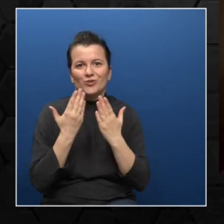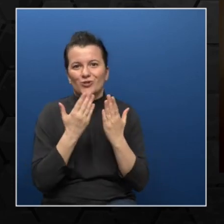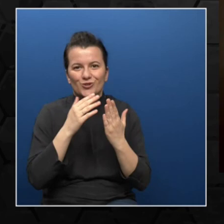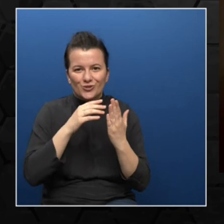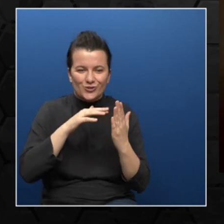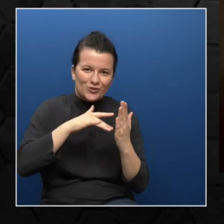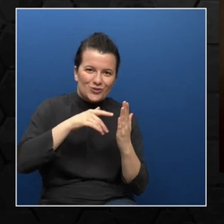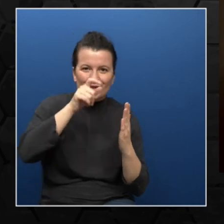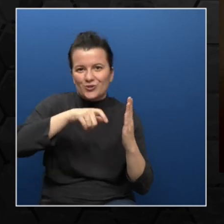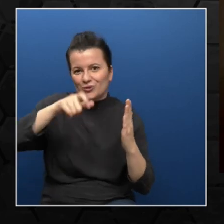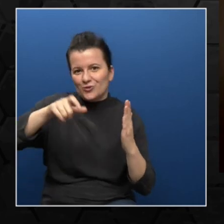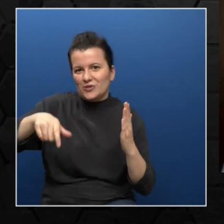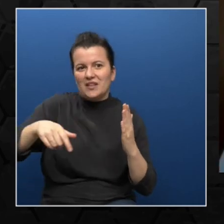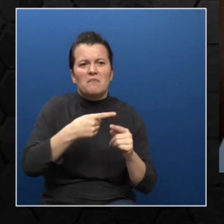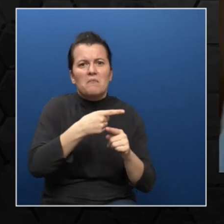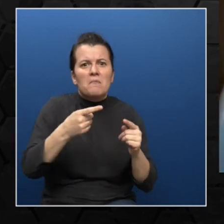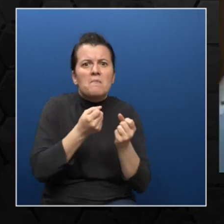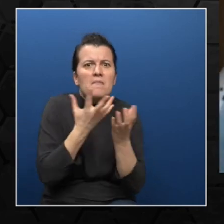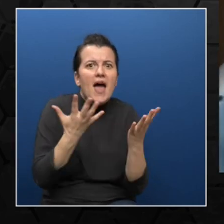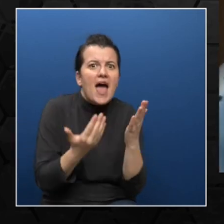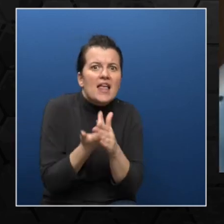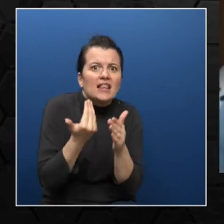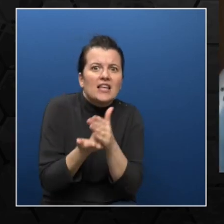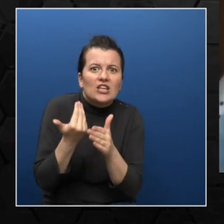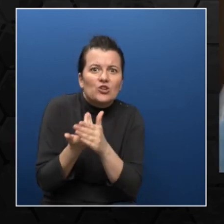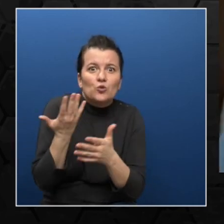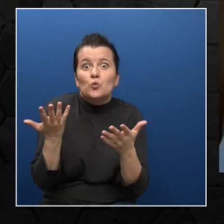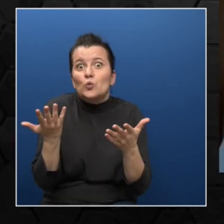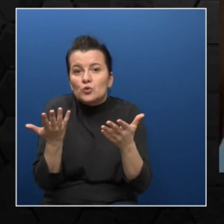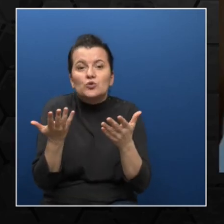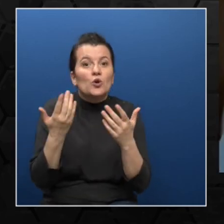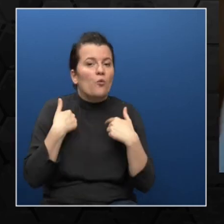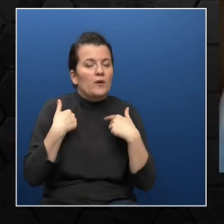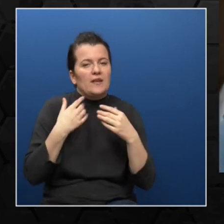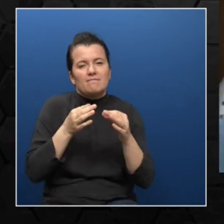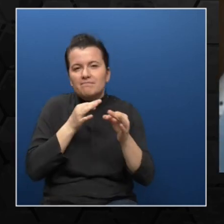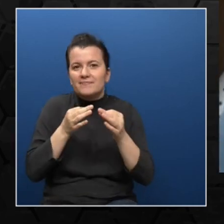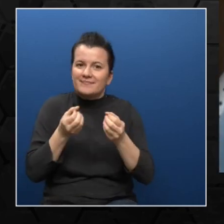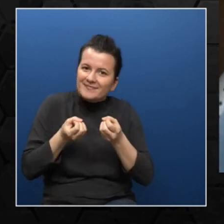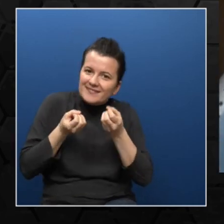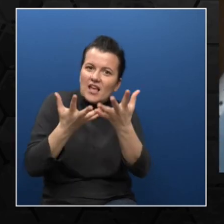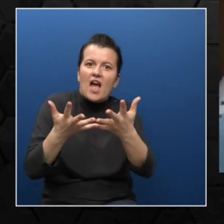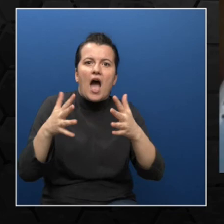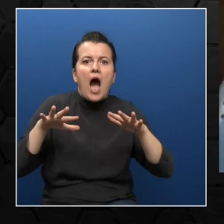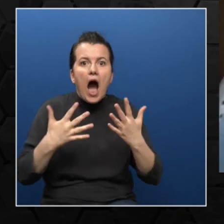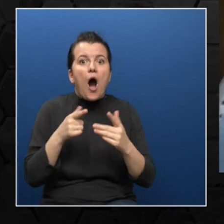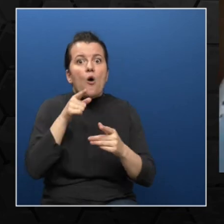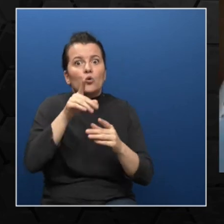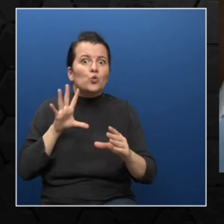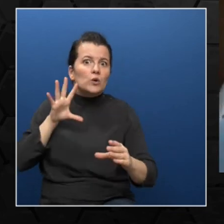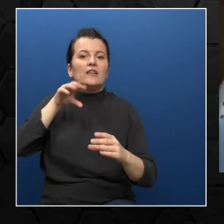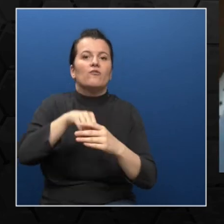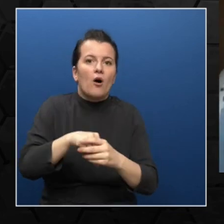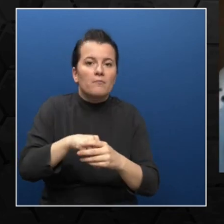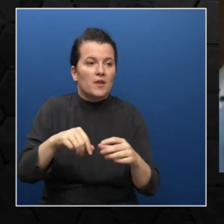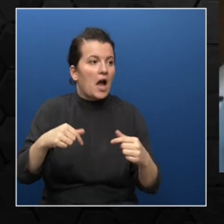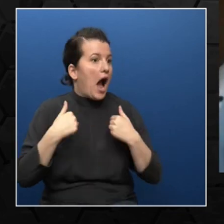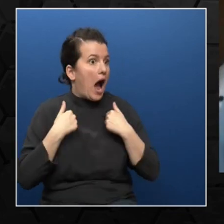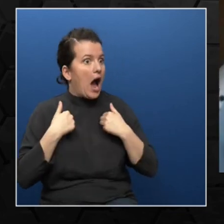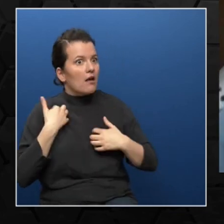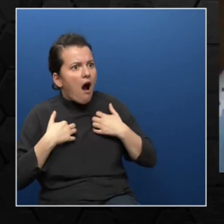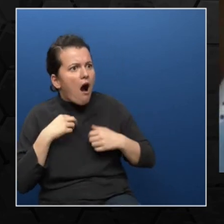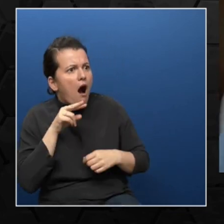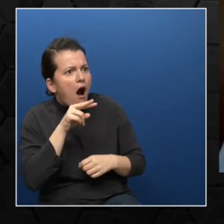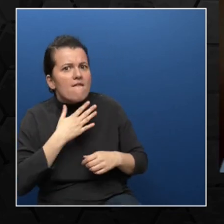today. And so what would be the roadmap for this field? Like if I felt interested or if any of our audience felt interested in learning